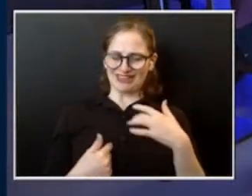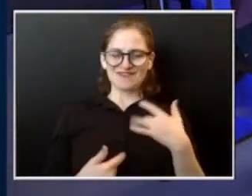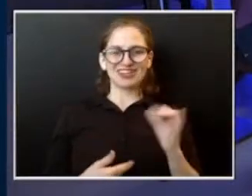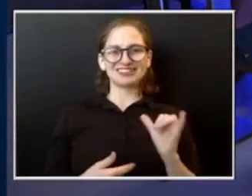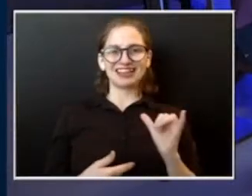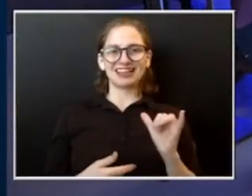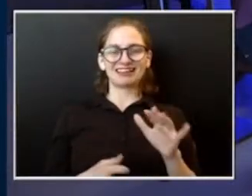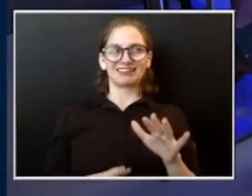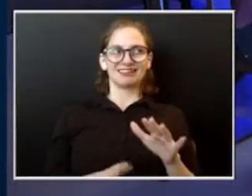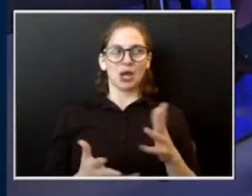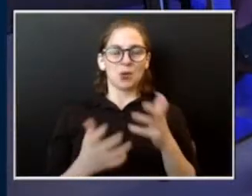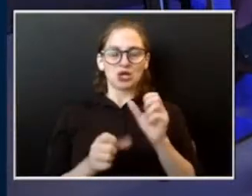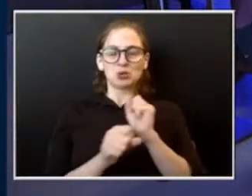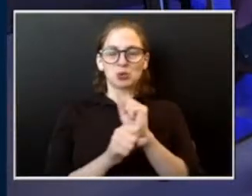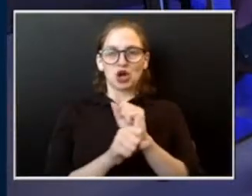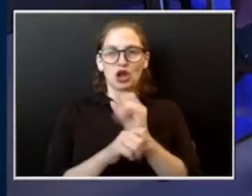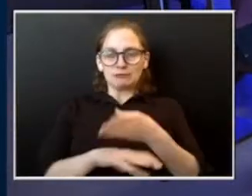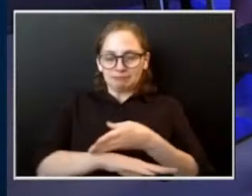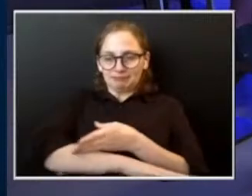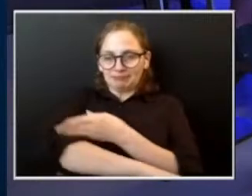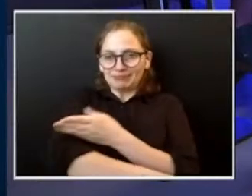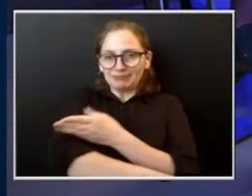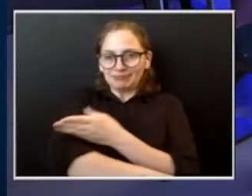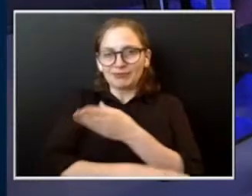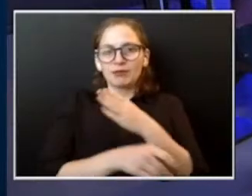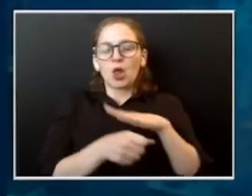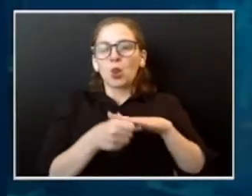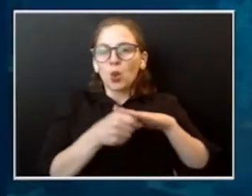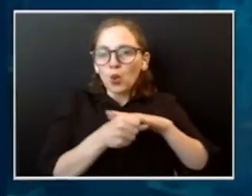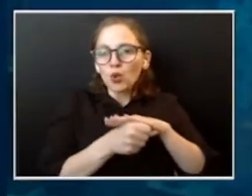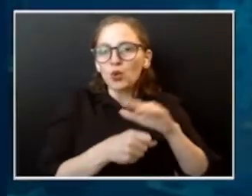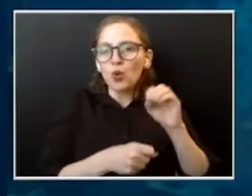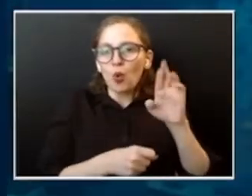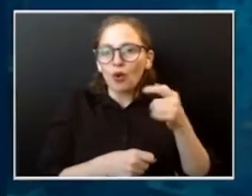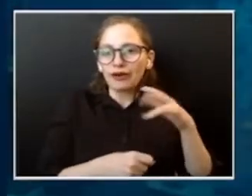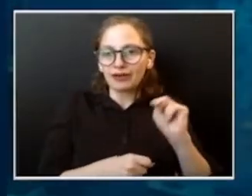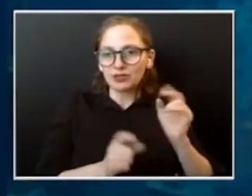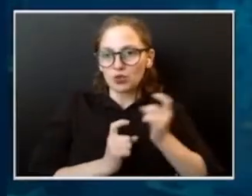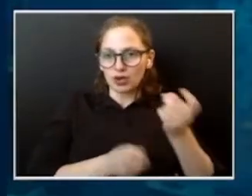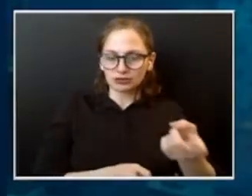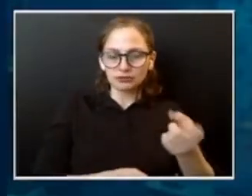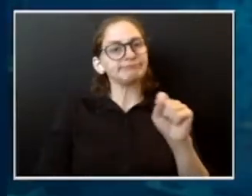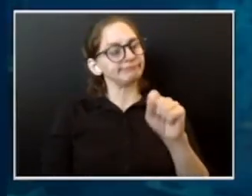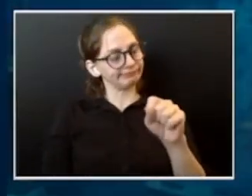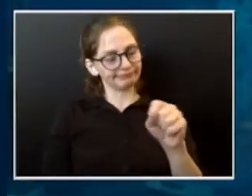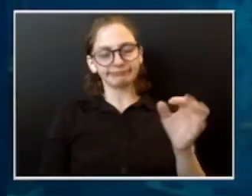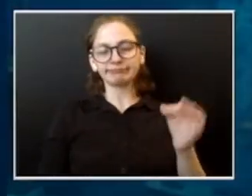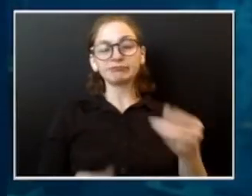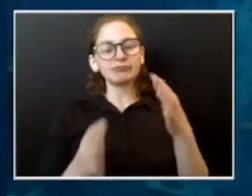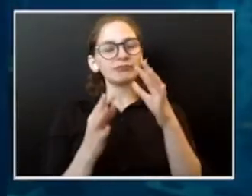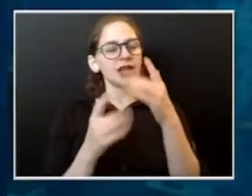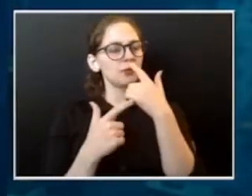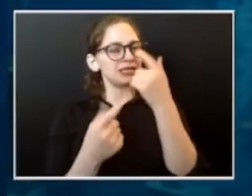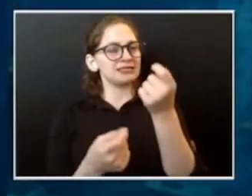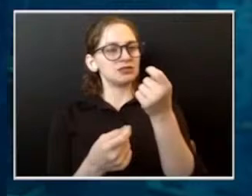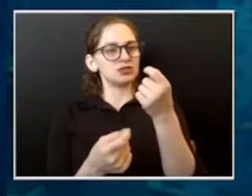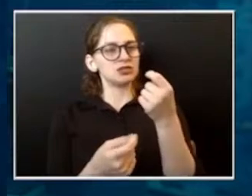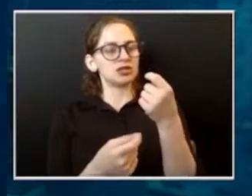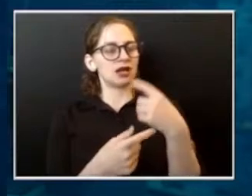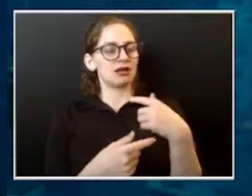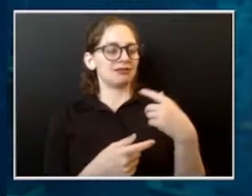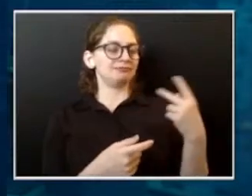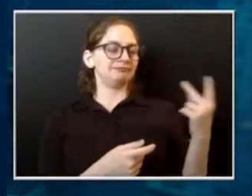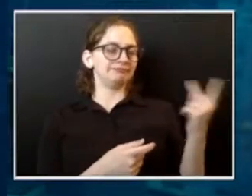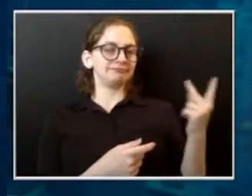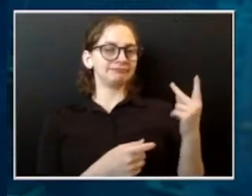organs so far and people's organs can stay locally. Absolutely. It was very interesting. There was a paper that Dr. Schmidt and I are involved in, and you